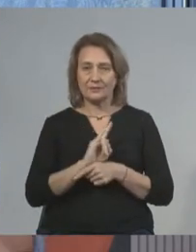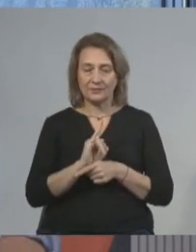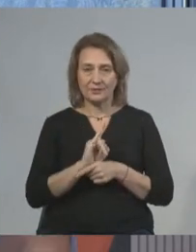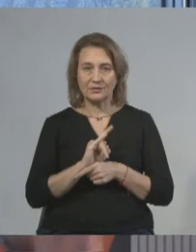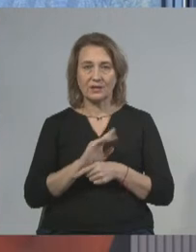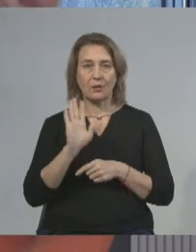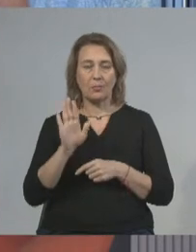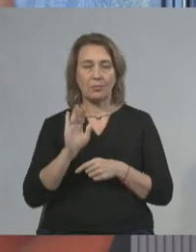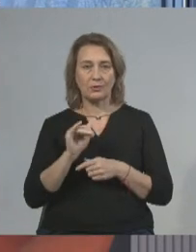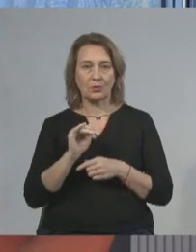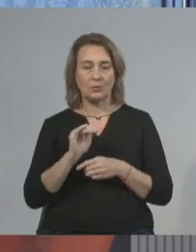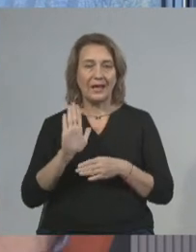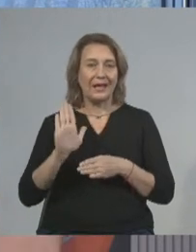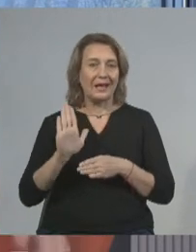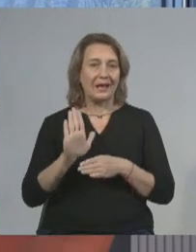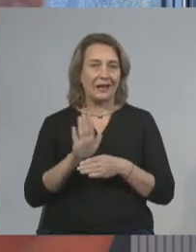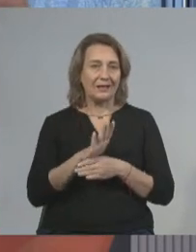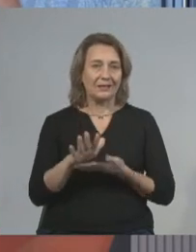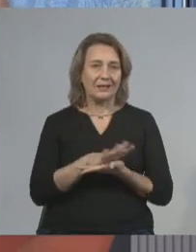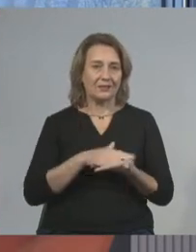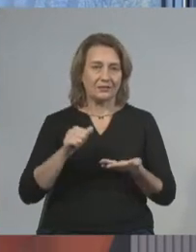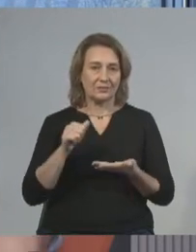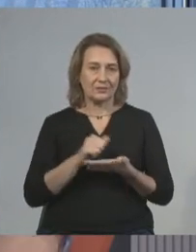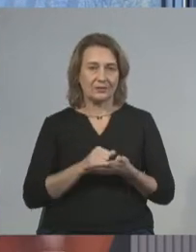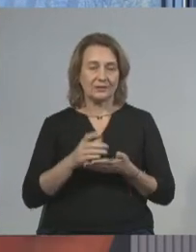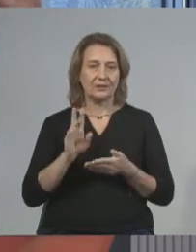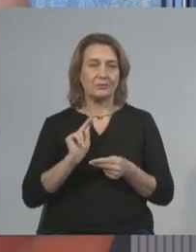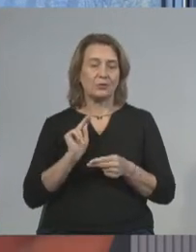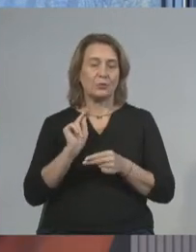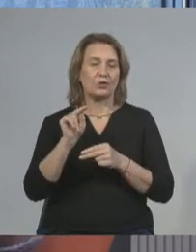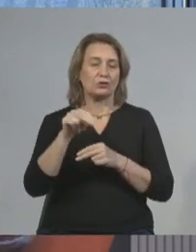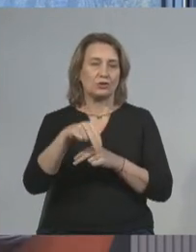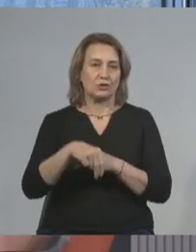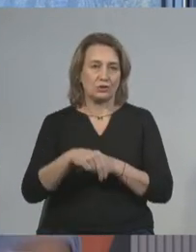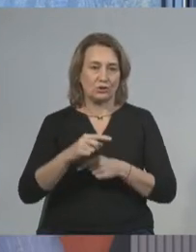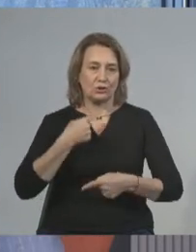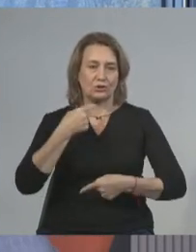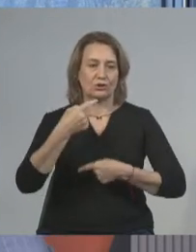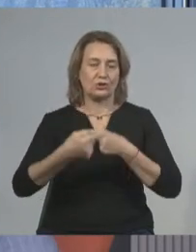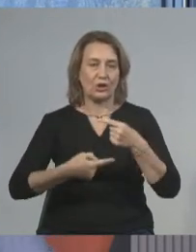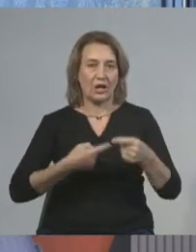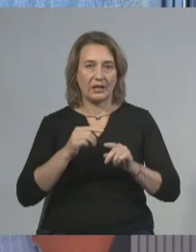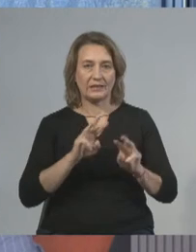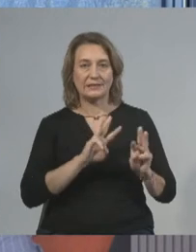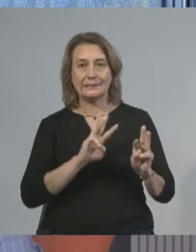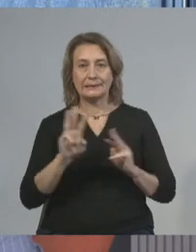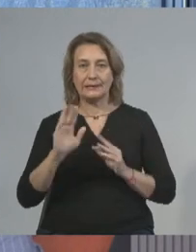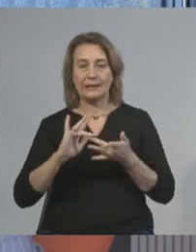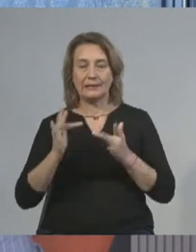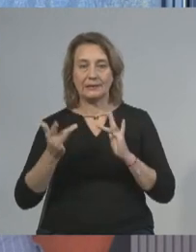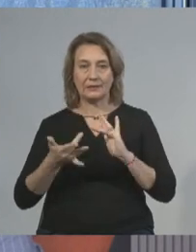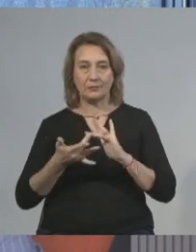ways bin websites where there are a lot of fake informations